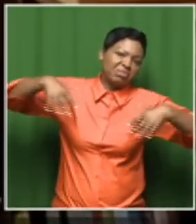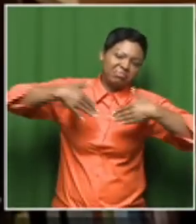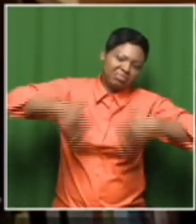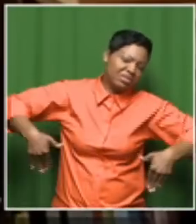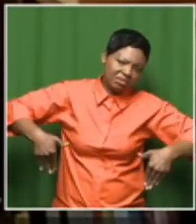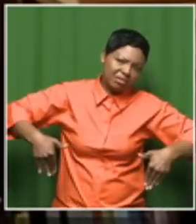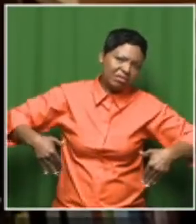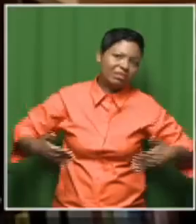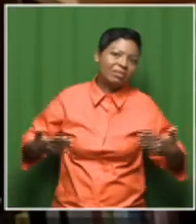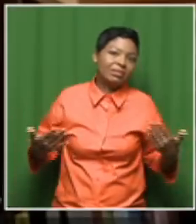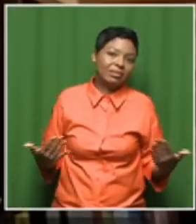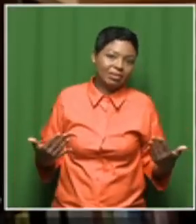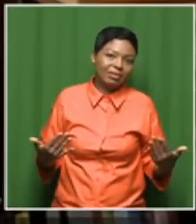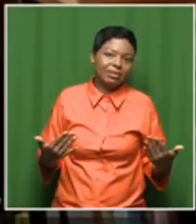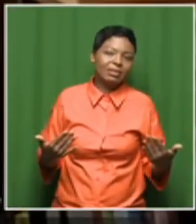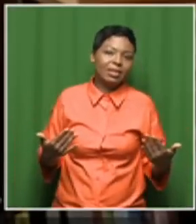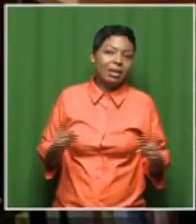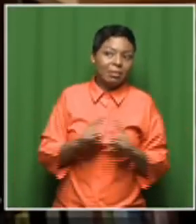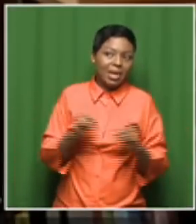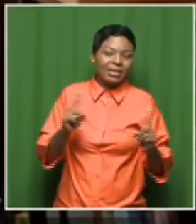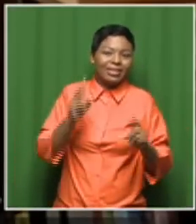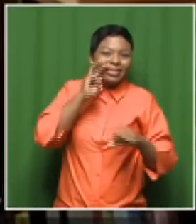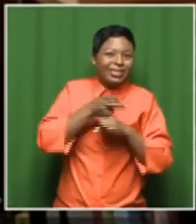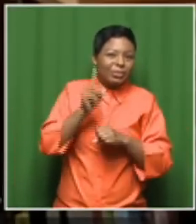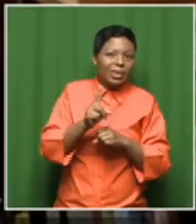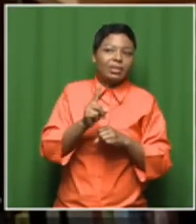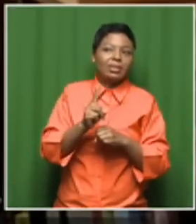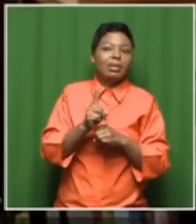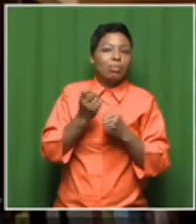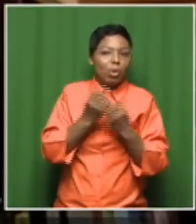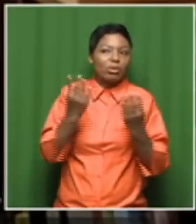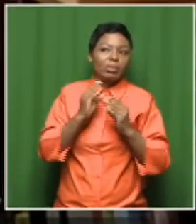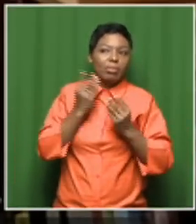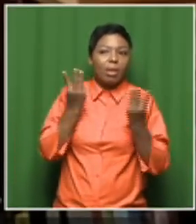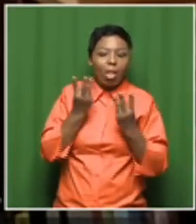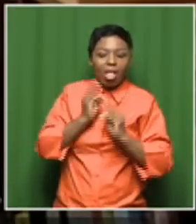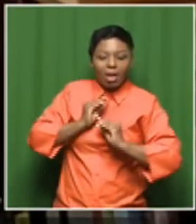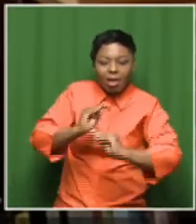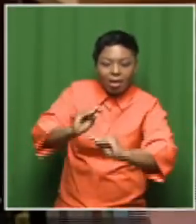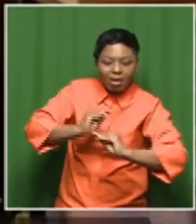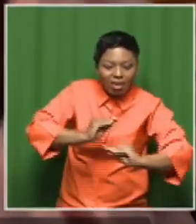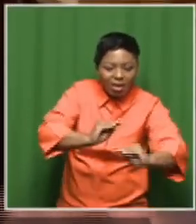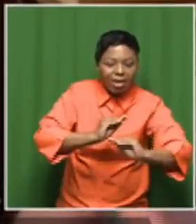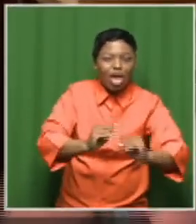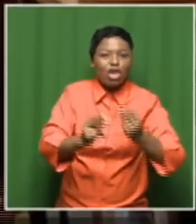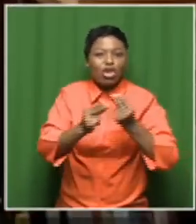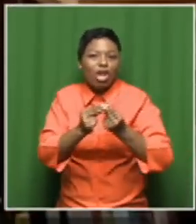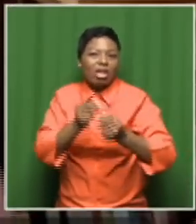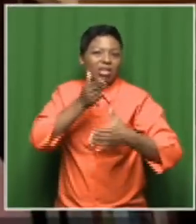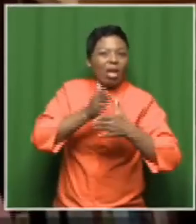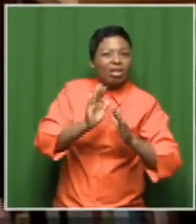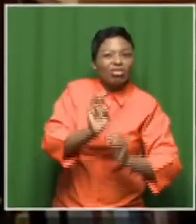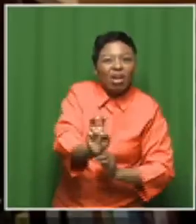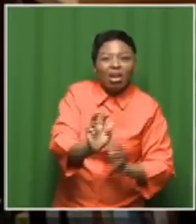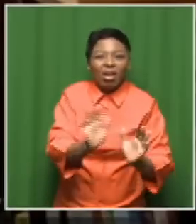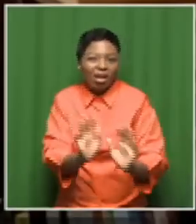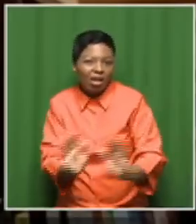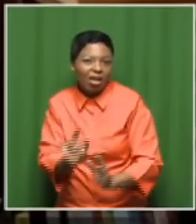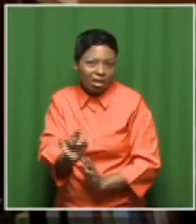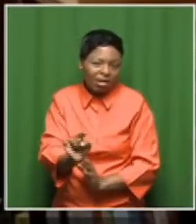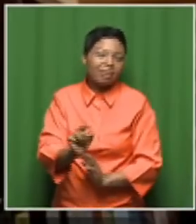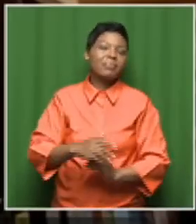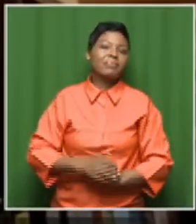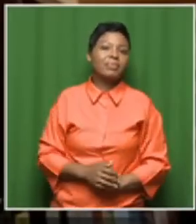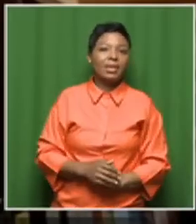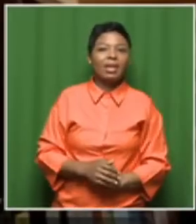mentioned, is a lot more education, which is also lacking now, whereas 10, 20, 30 years ago, when the